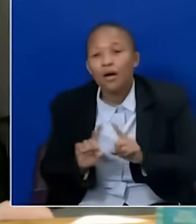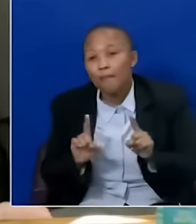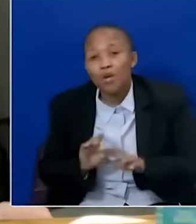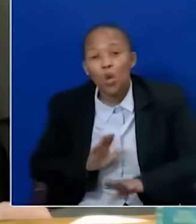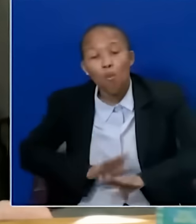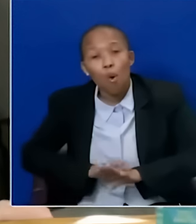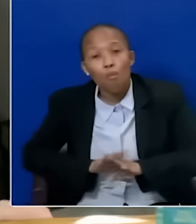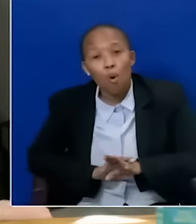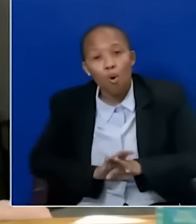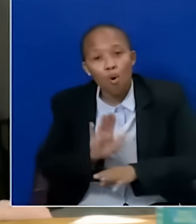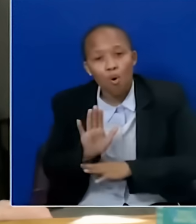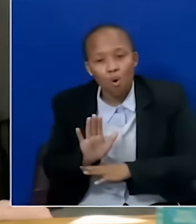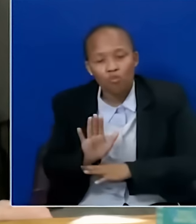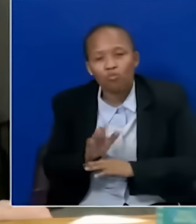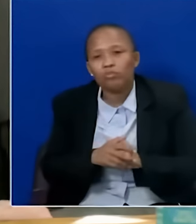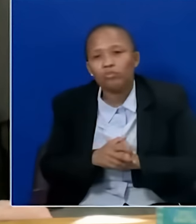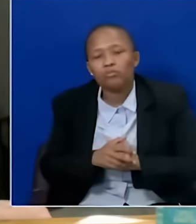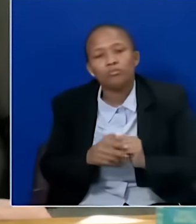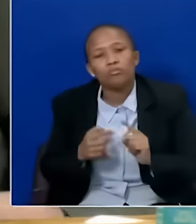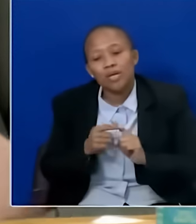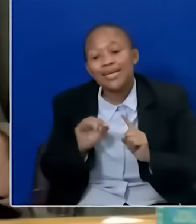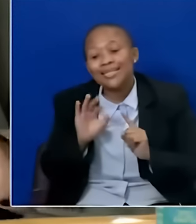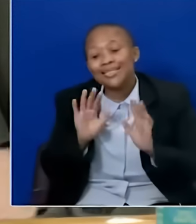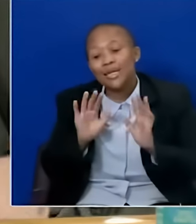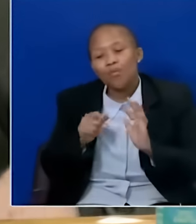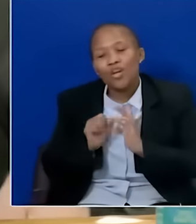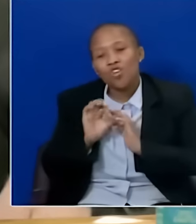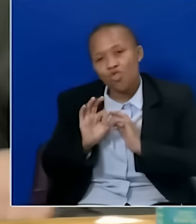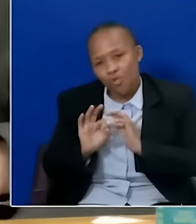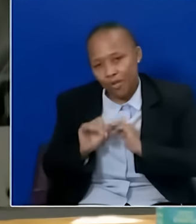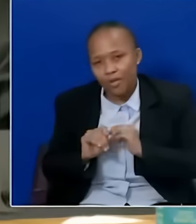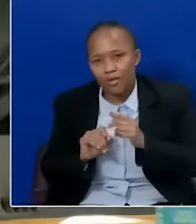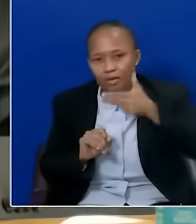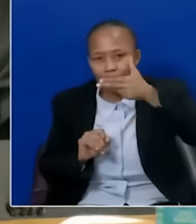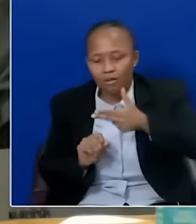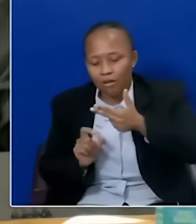He mentions in 10.3 the cartridge cases mentioned in 3.1,